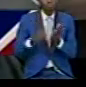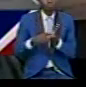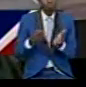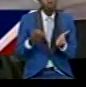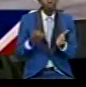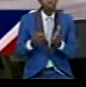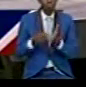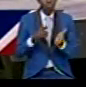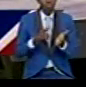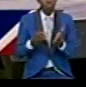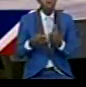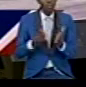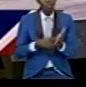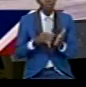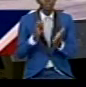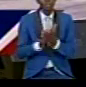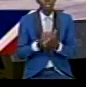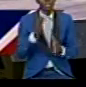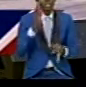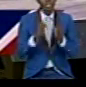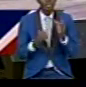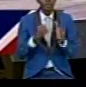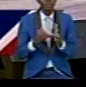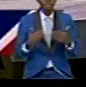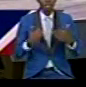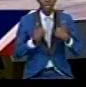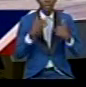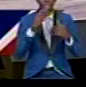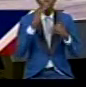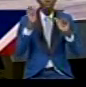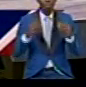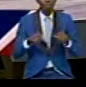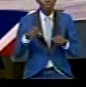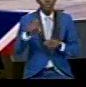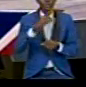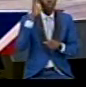it had been possible, ye would have plucked out